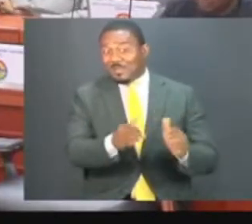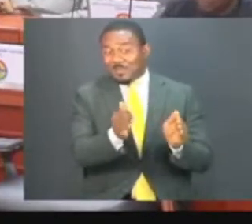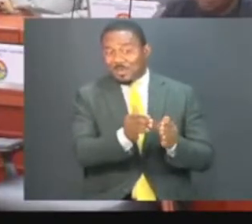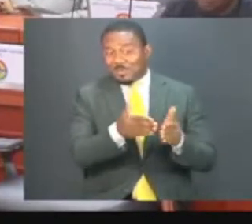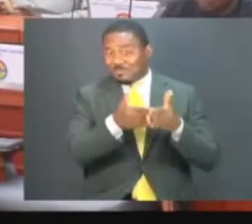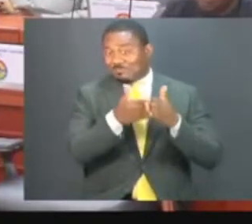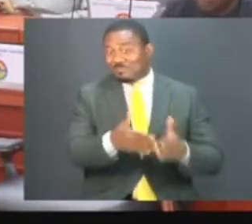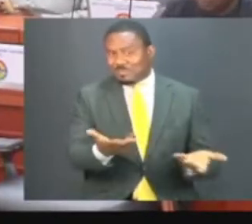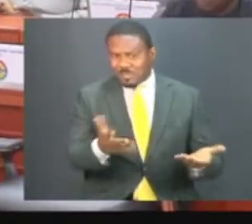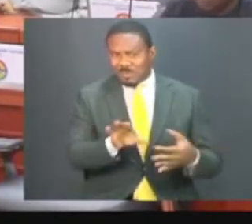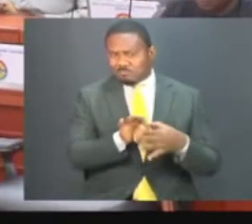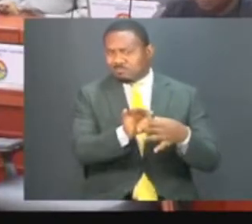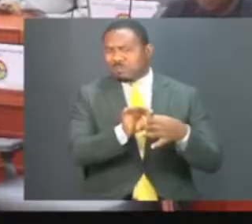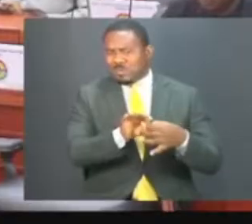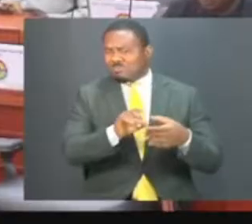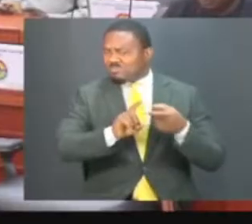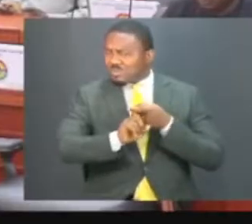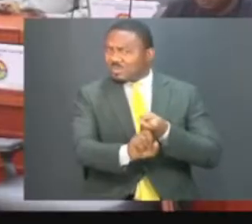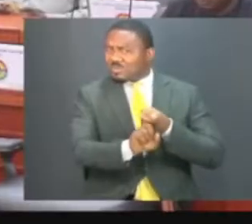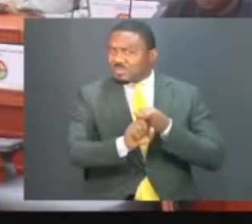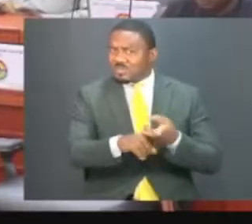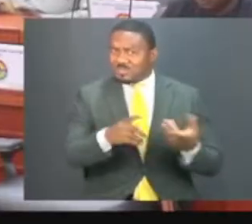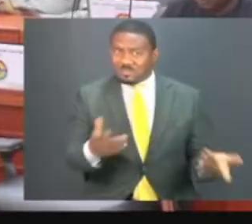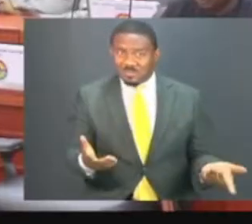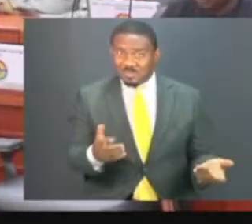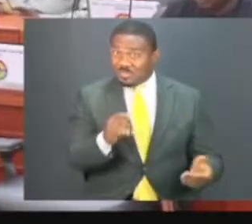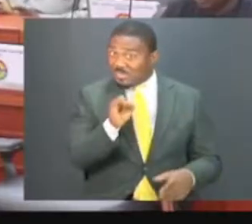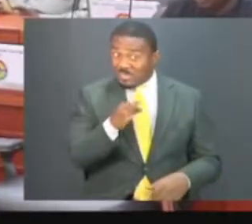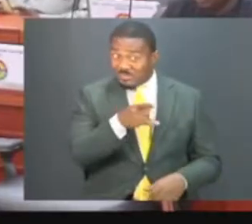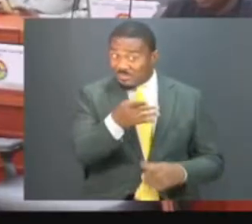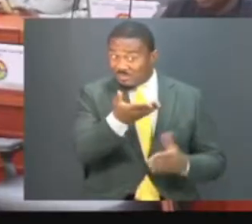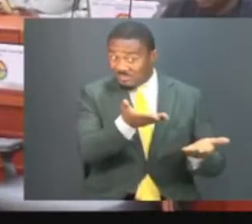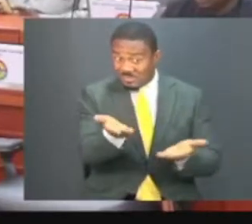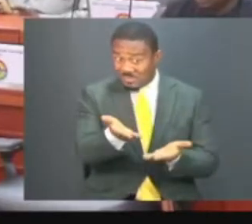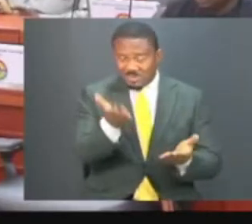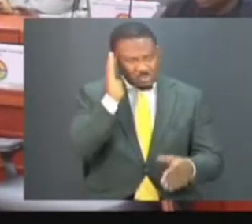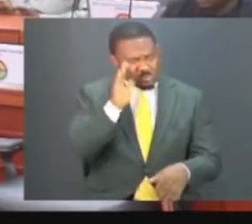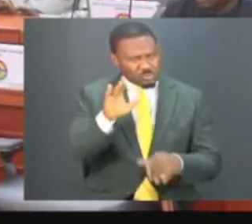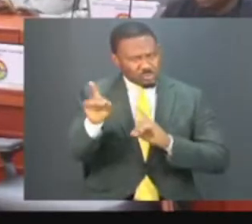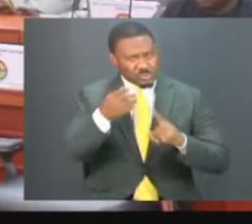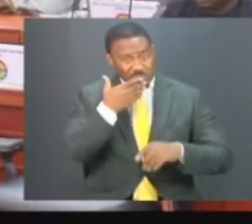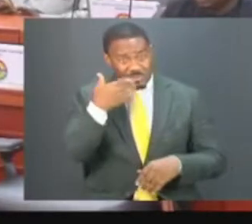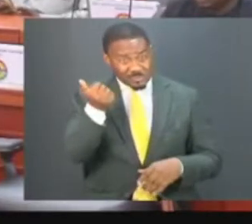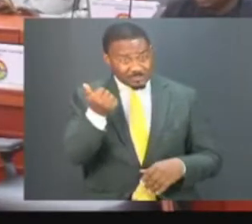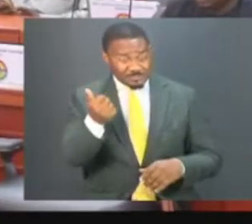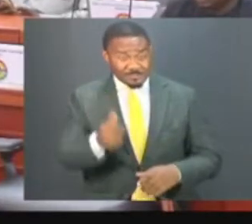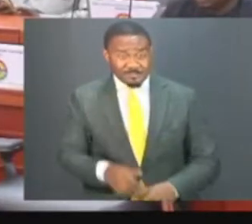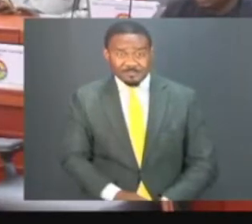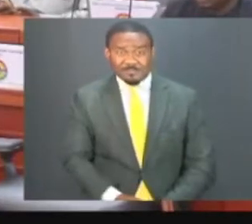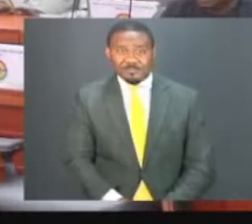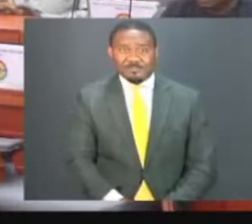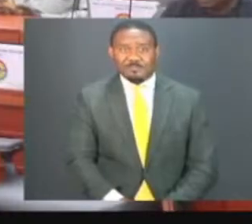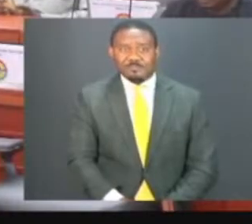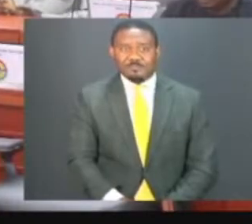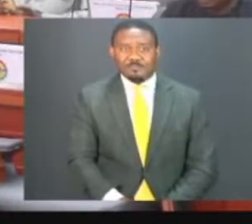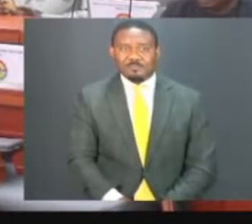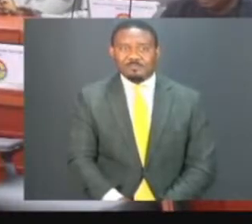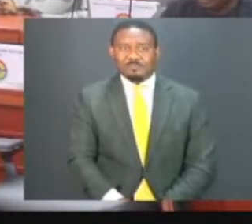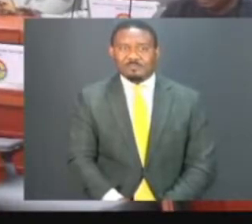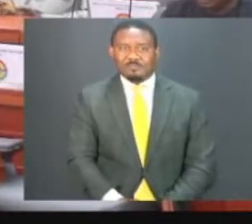defend him. That if he were here, he would have done better. If he was here, he would have done better.